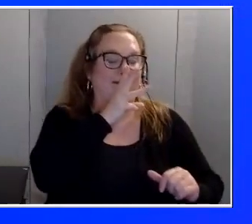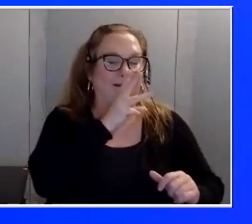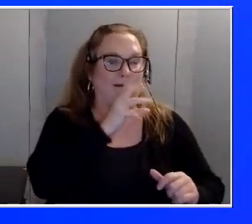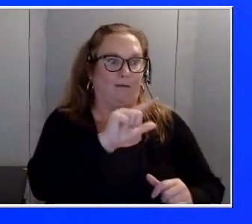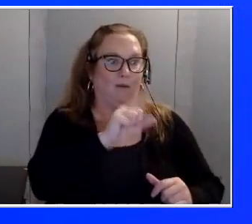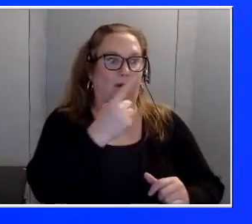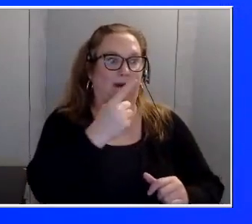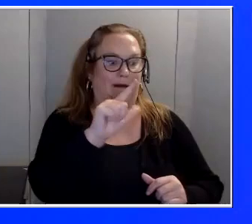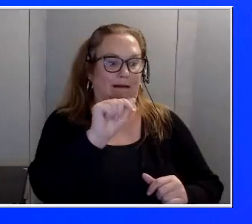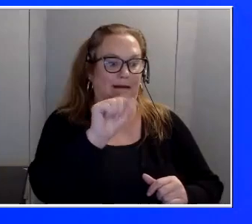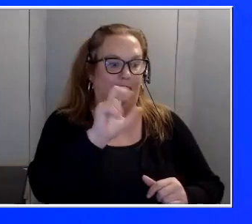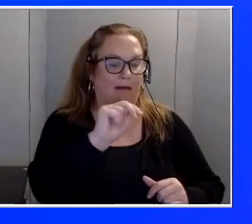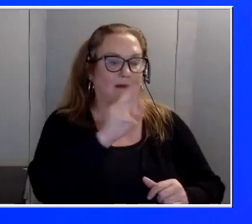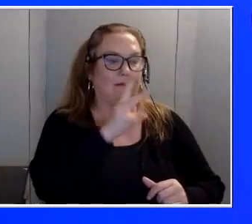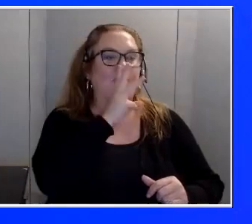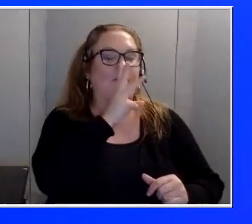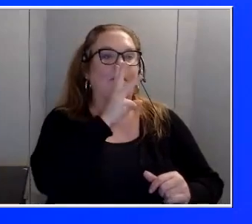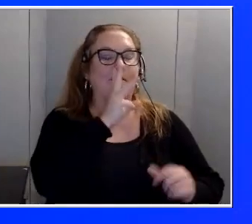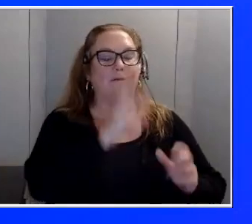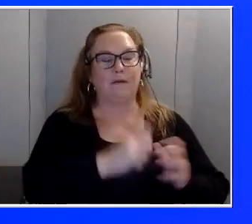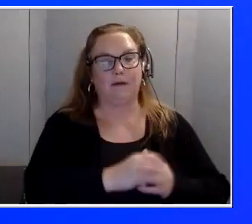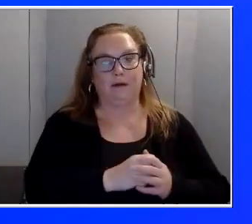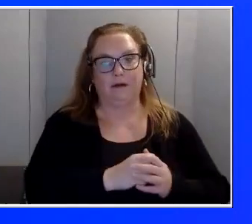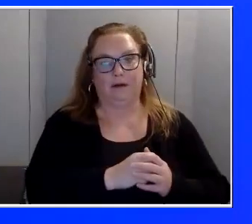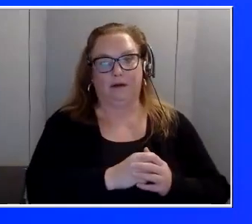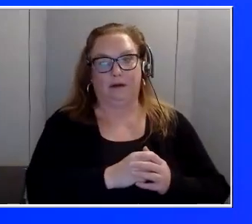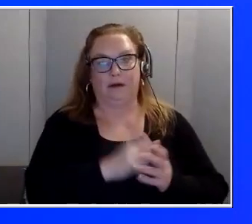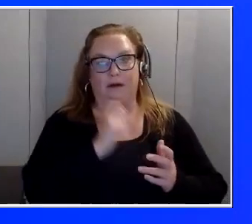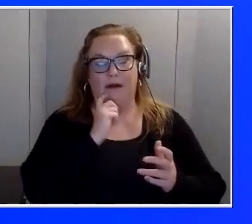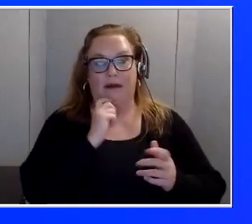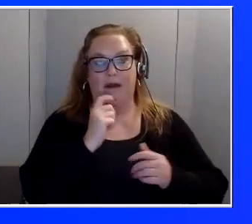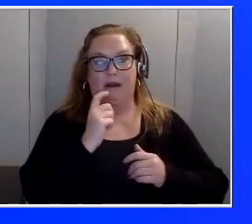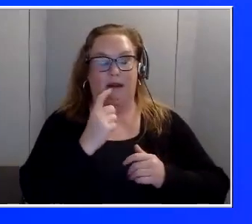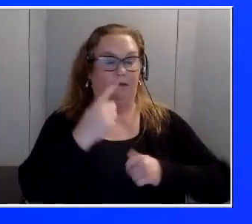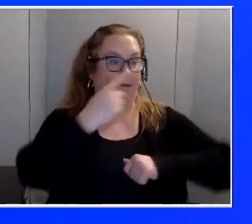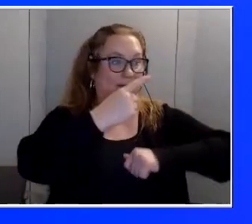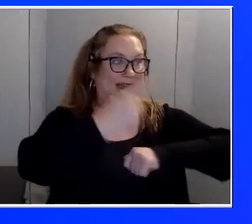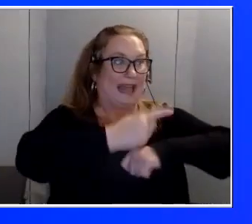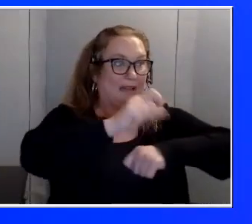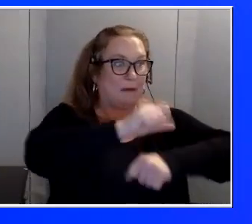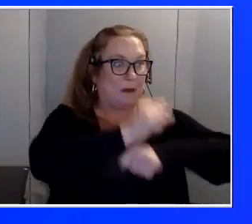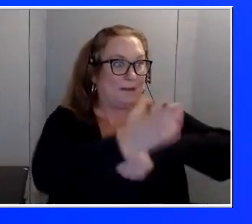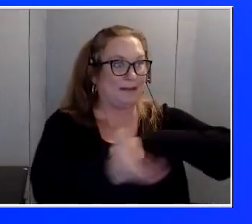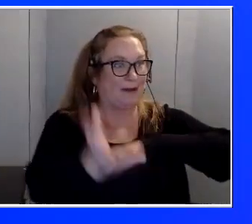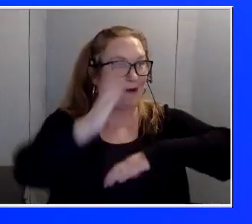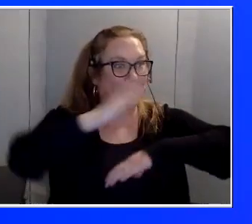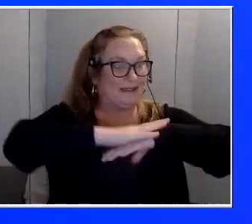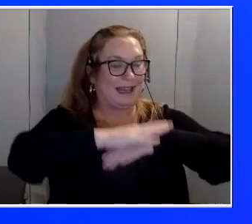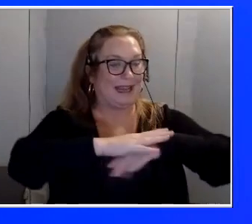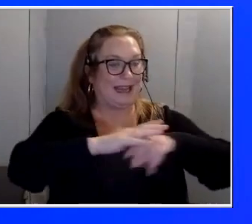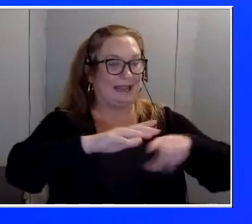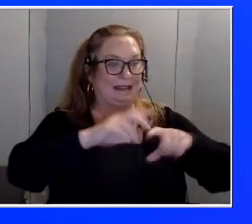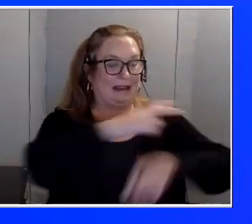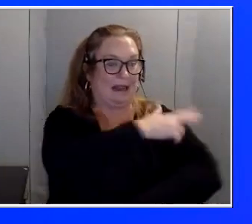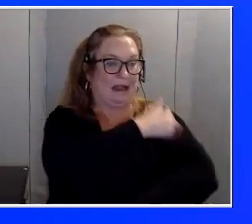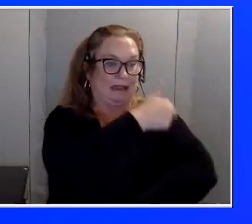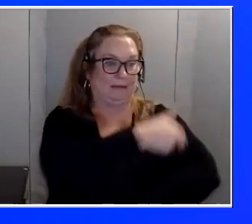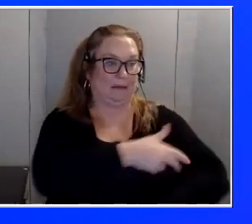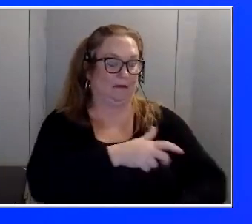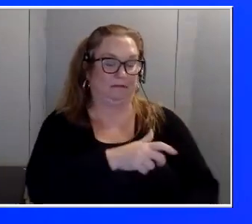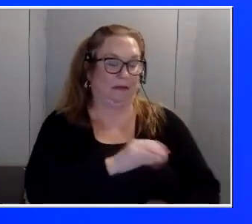And then if I had a day of appointments, I didn't